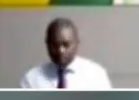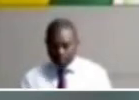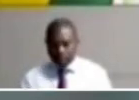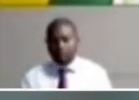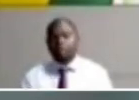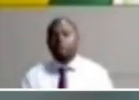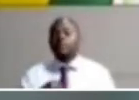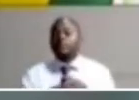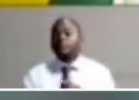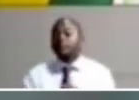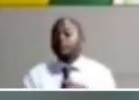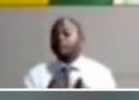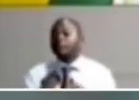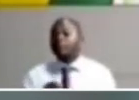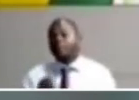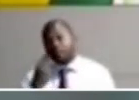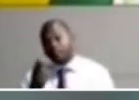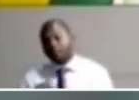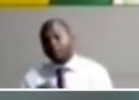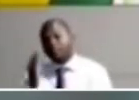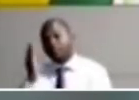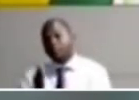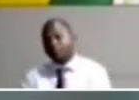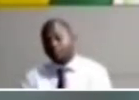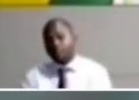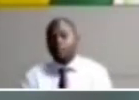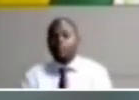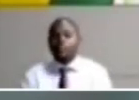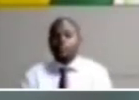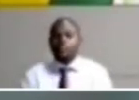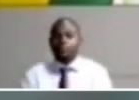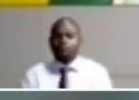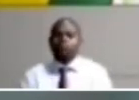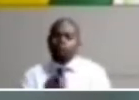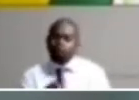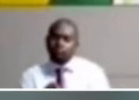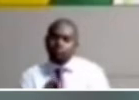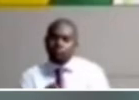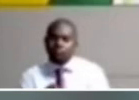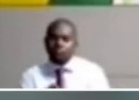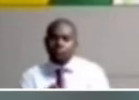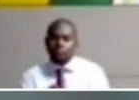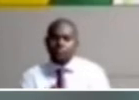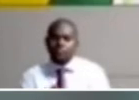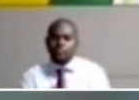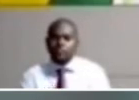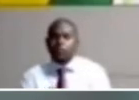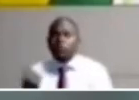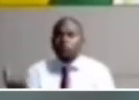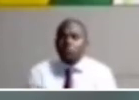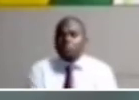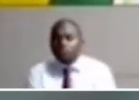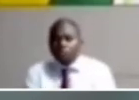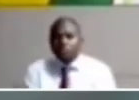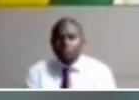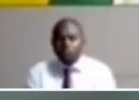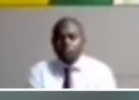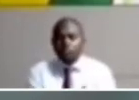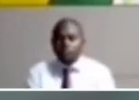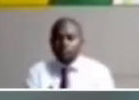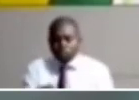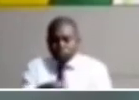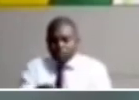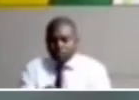The senior people could look at suspending that type of mobile movement,